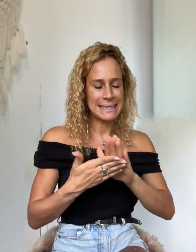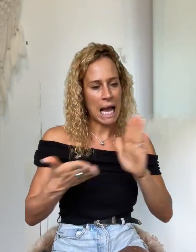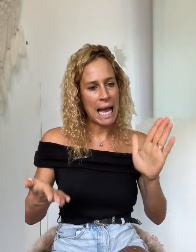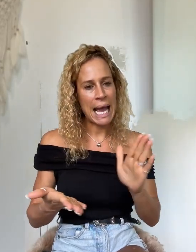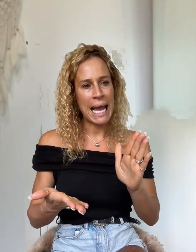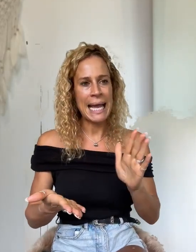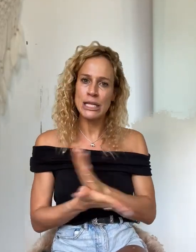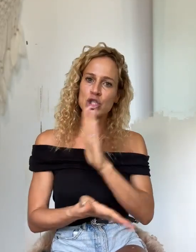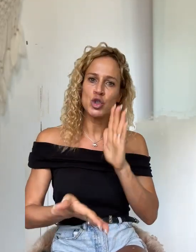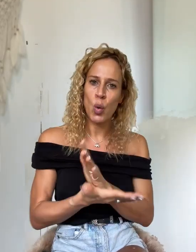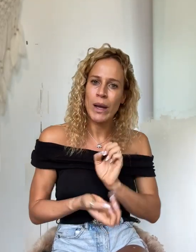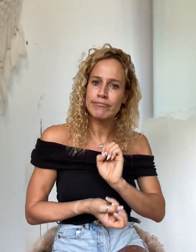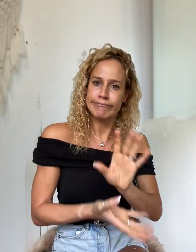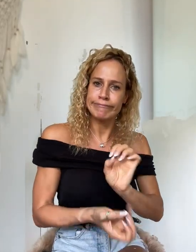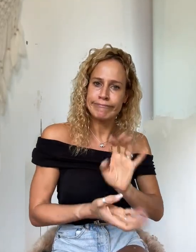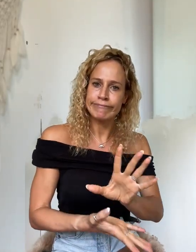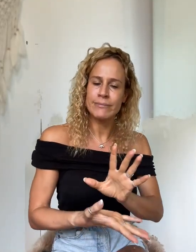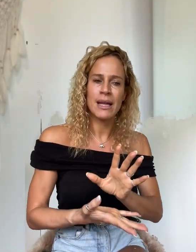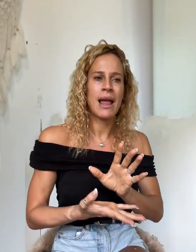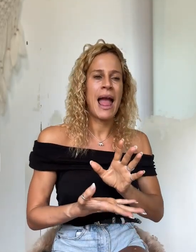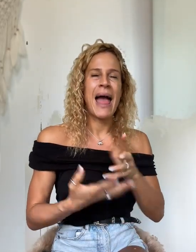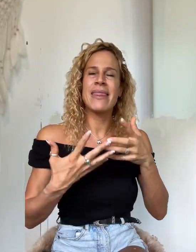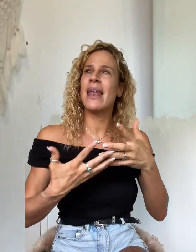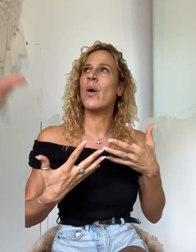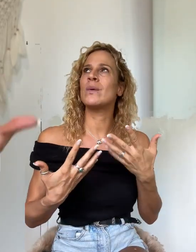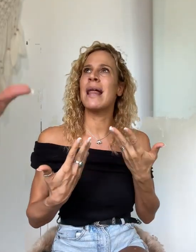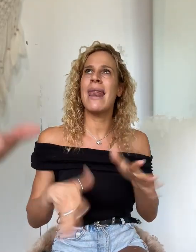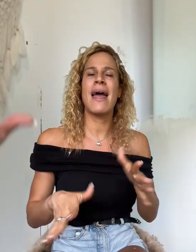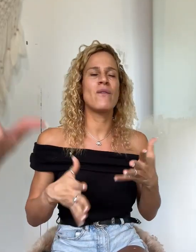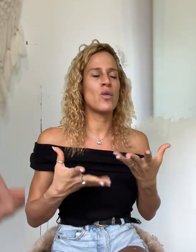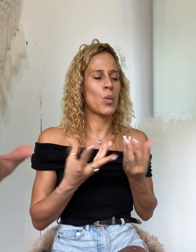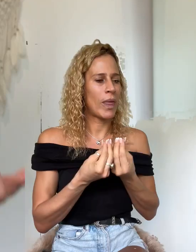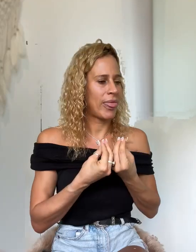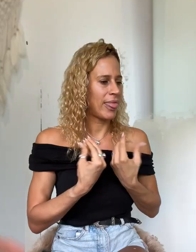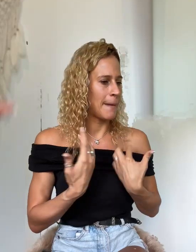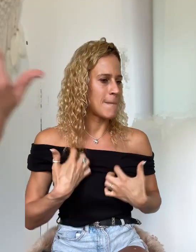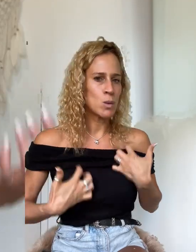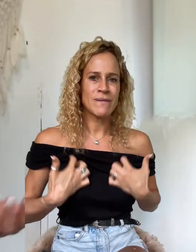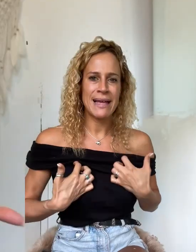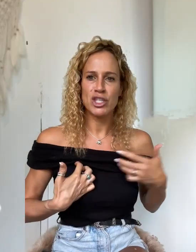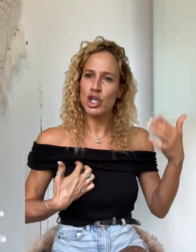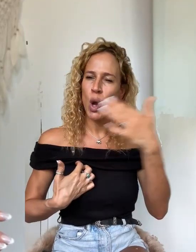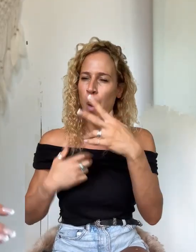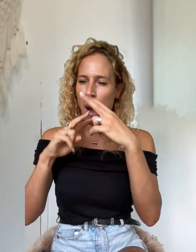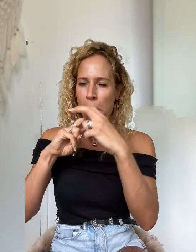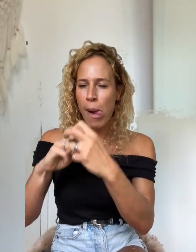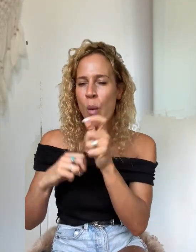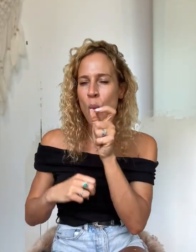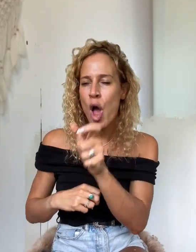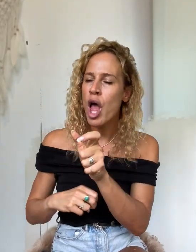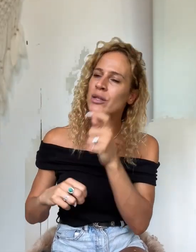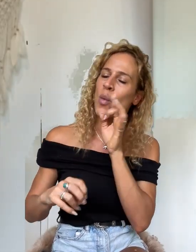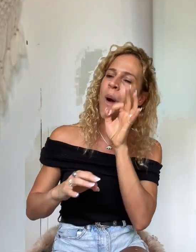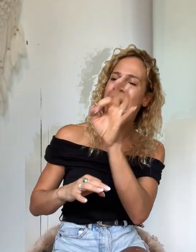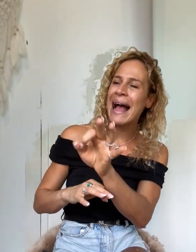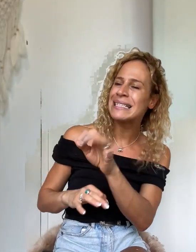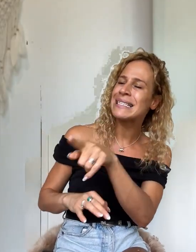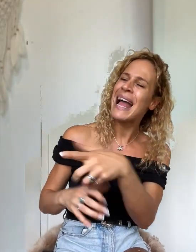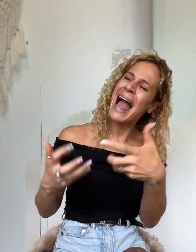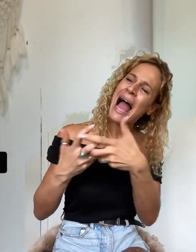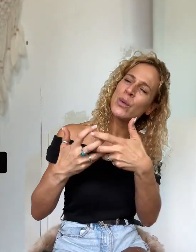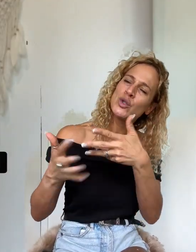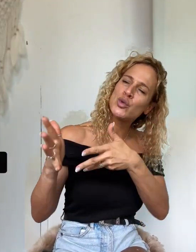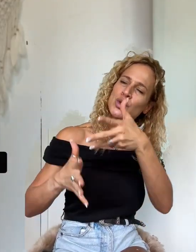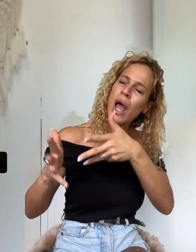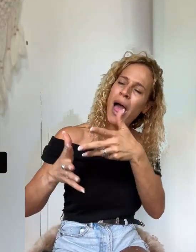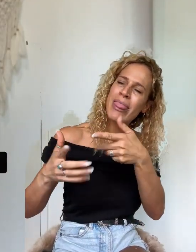enjoyed saying it, and then I was left with a motivation to go and find out how I signed it, whether I looked up the word, whether I asked some friends, how